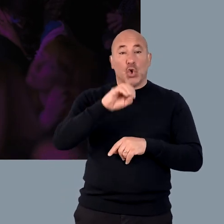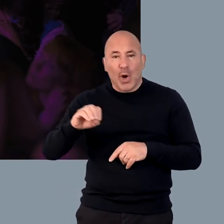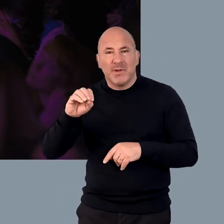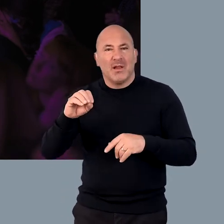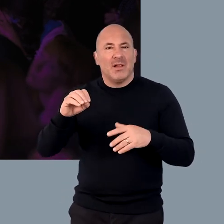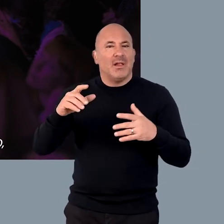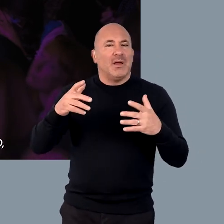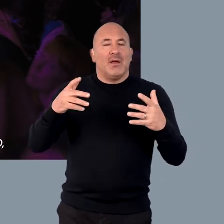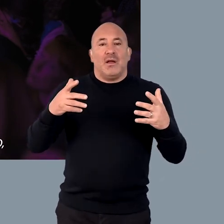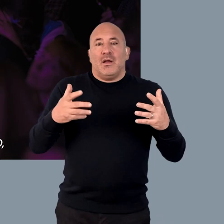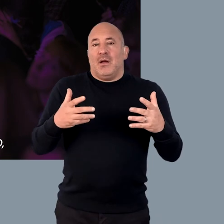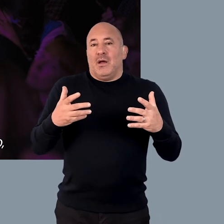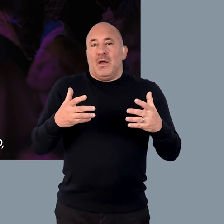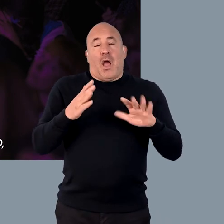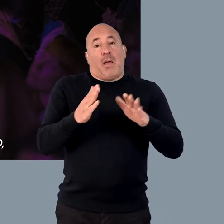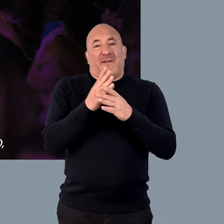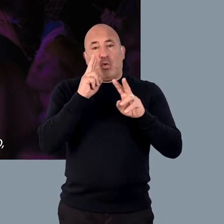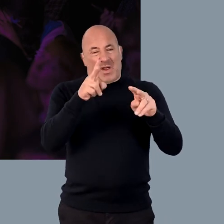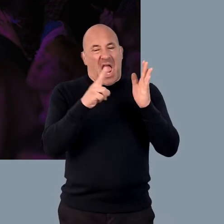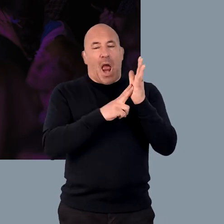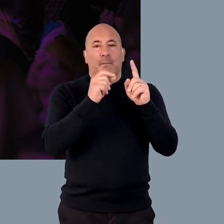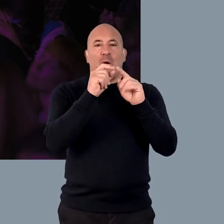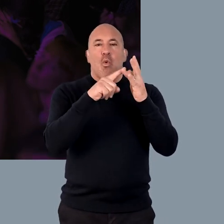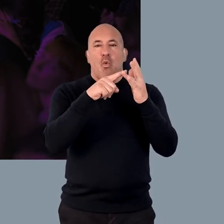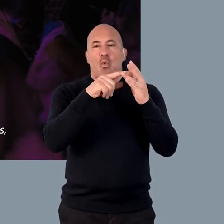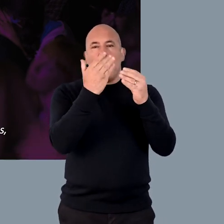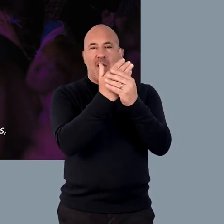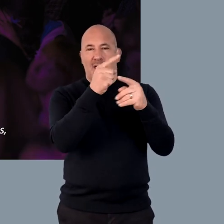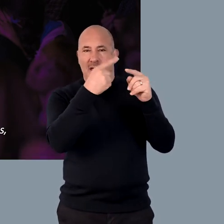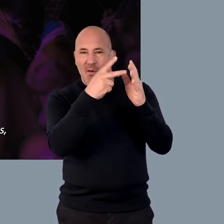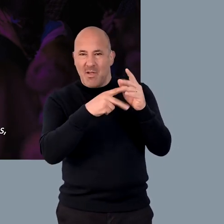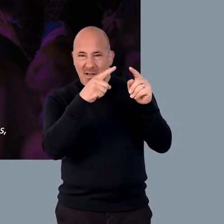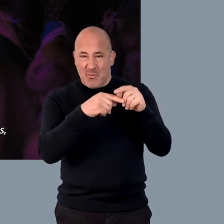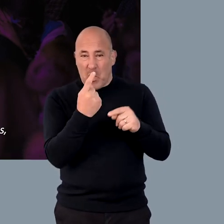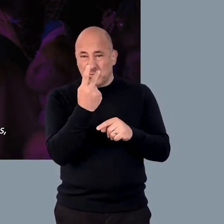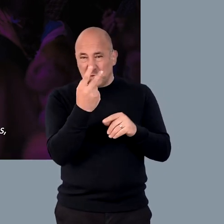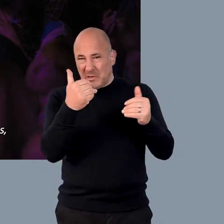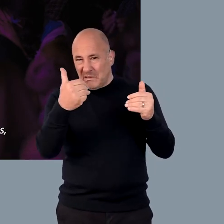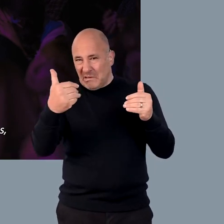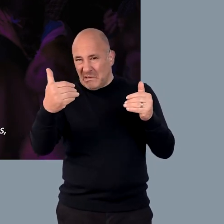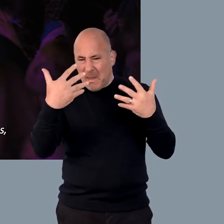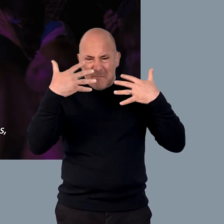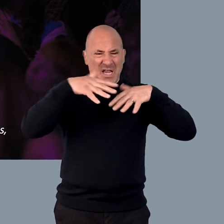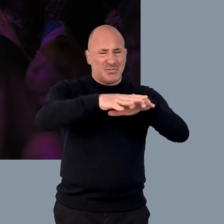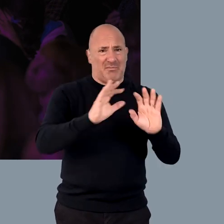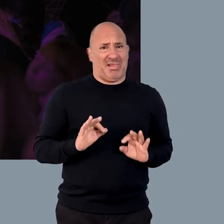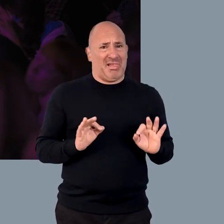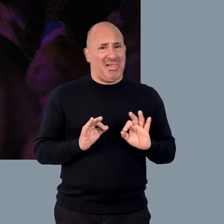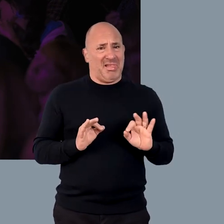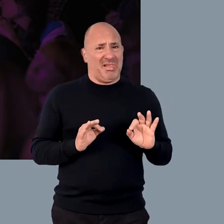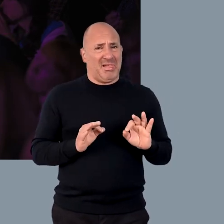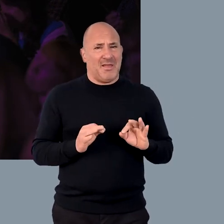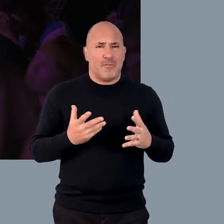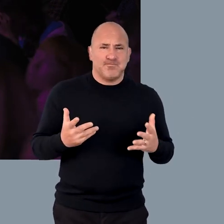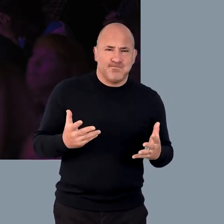europeans etc i mean honestly if you look at the npo uh there might be one or two on the edges nothing in the mainstream so how